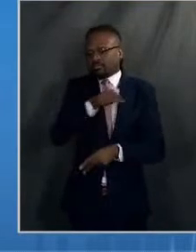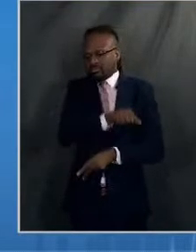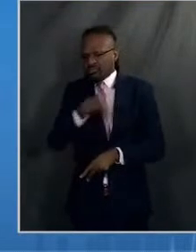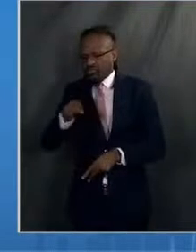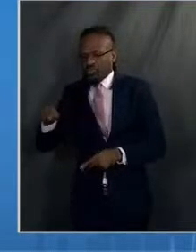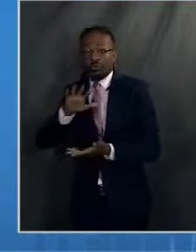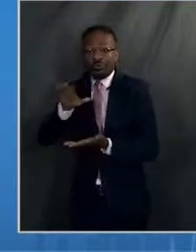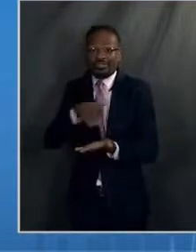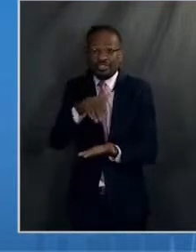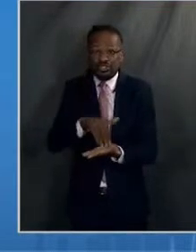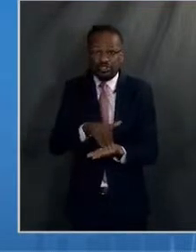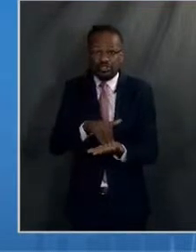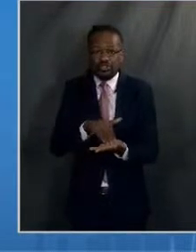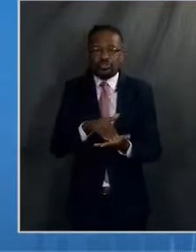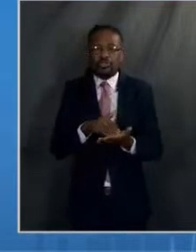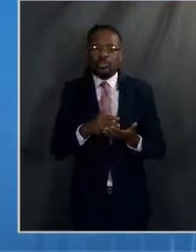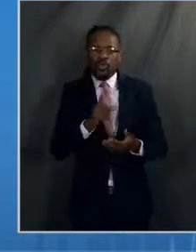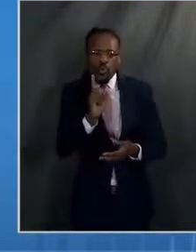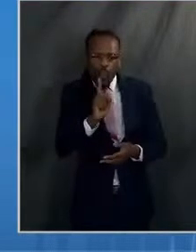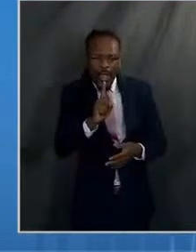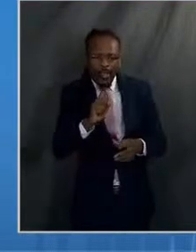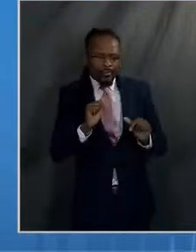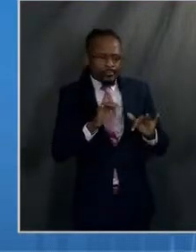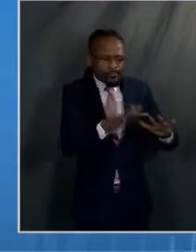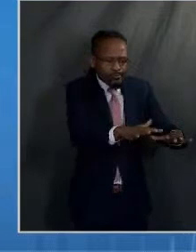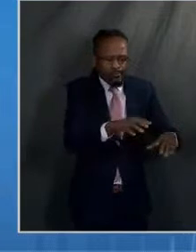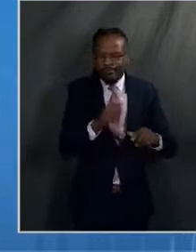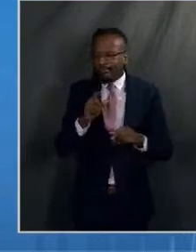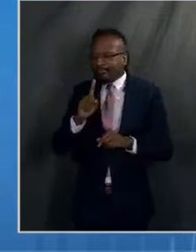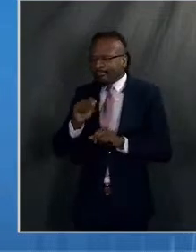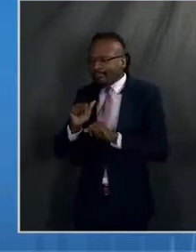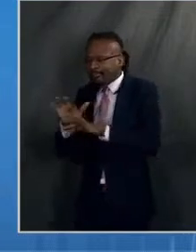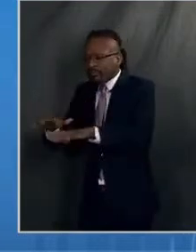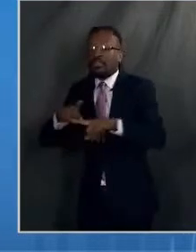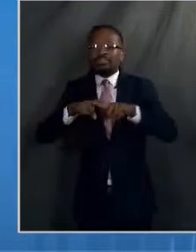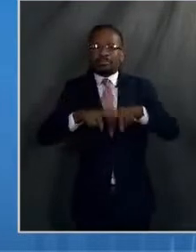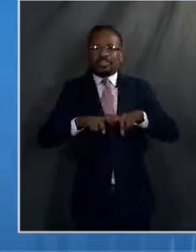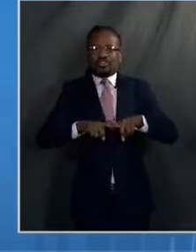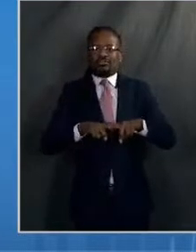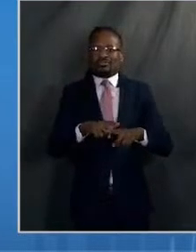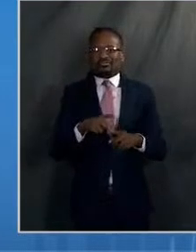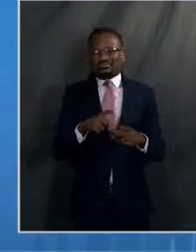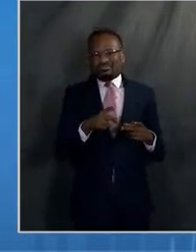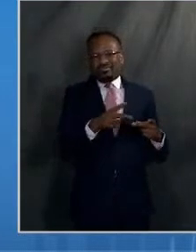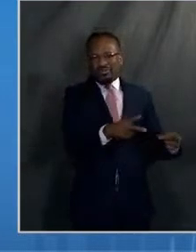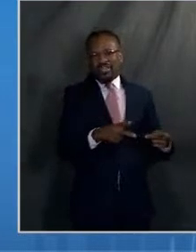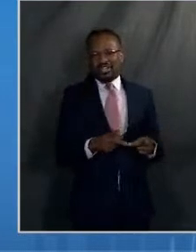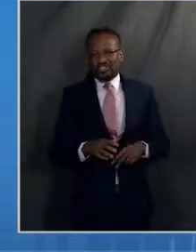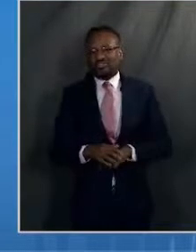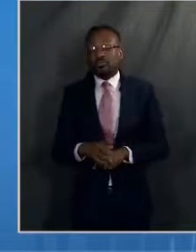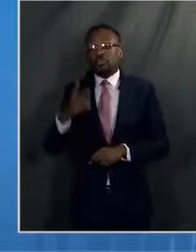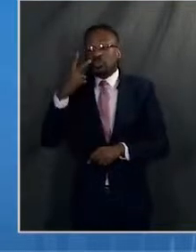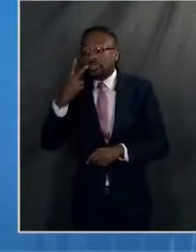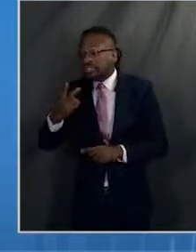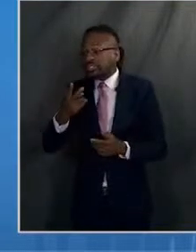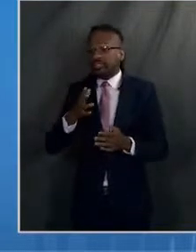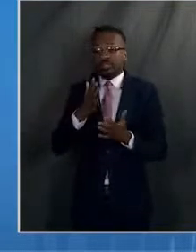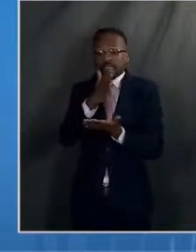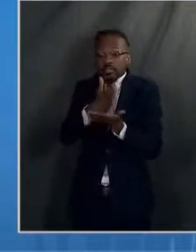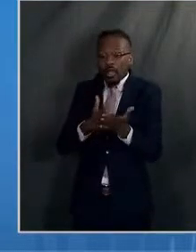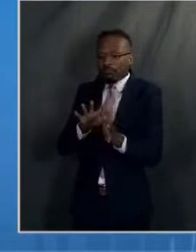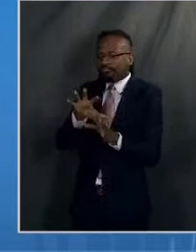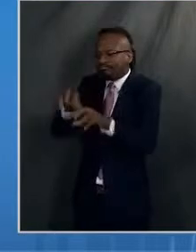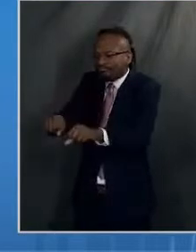vary by community need. You'll see big centers and stadiums, sites in school gyms and community centers,